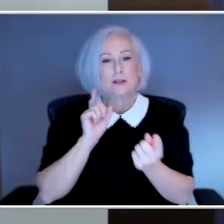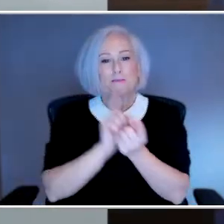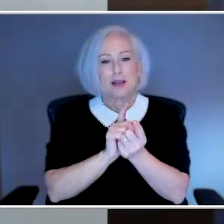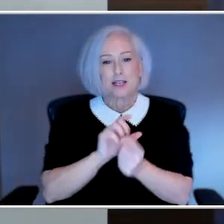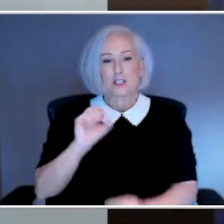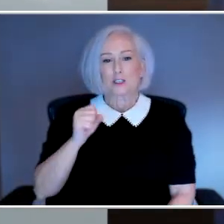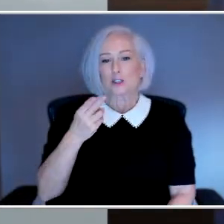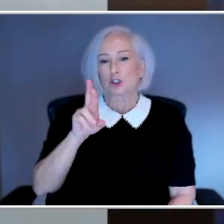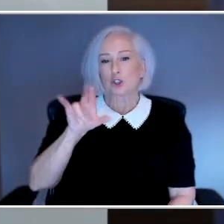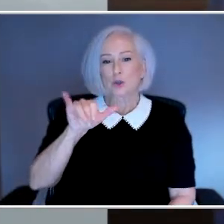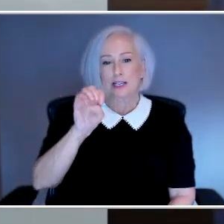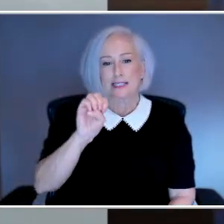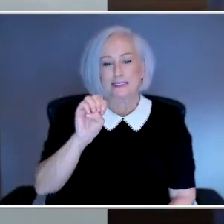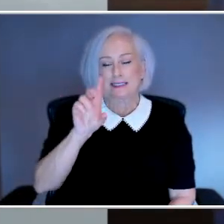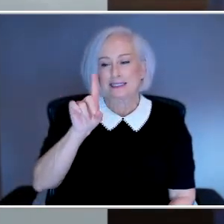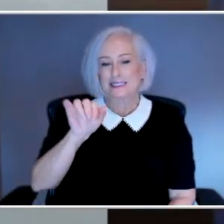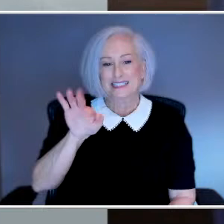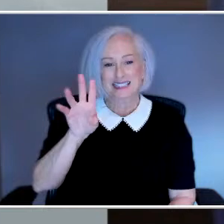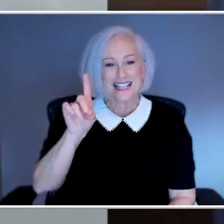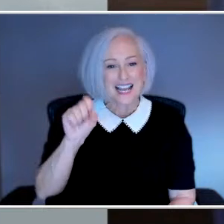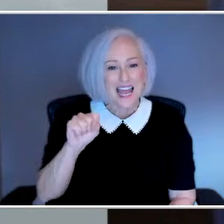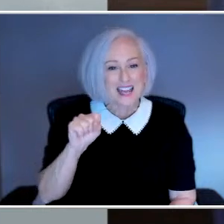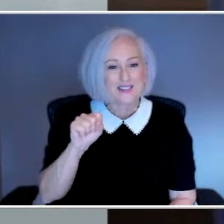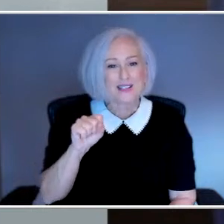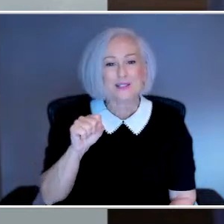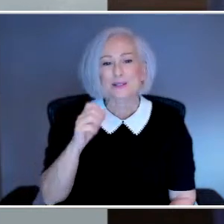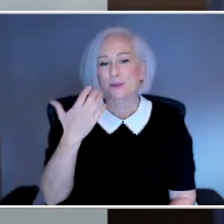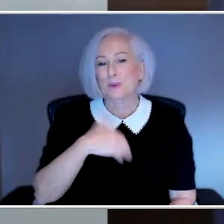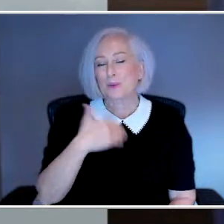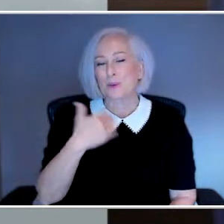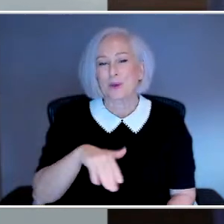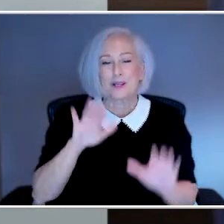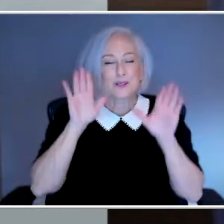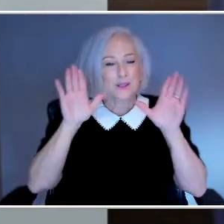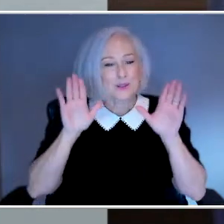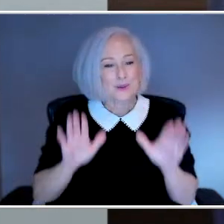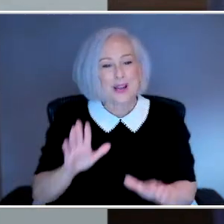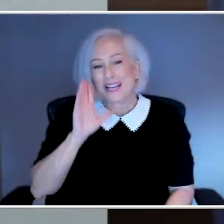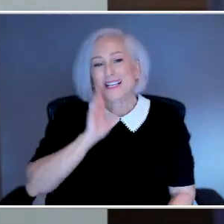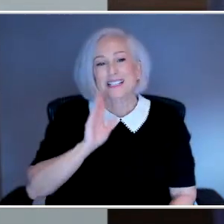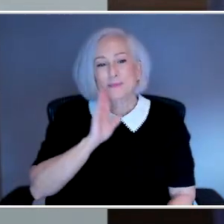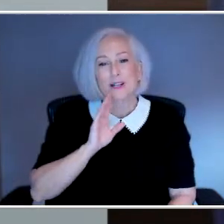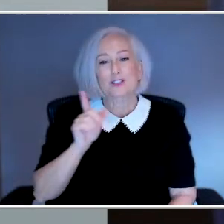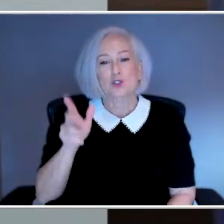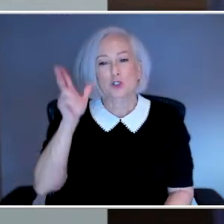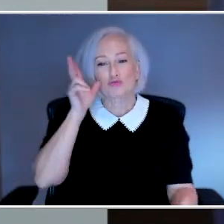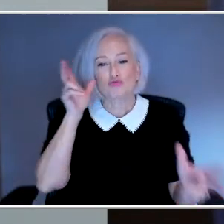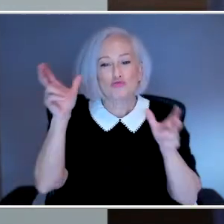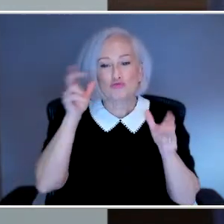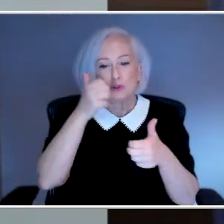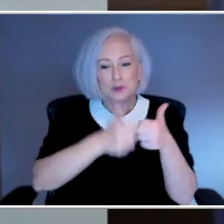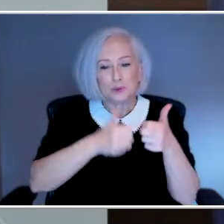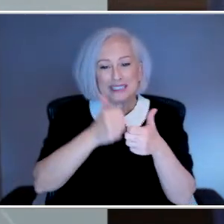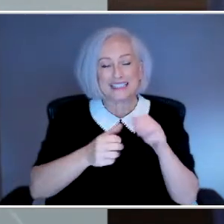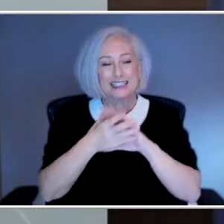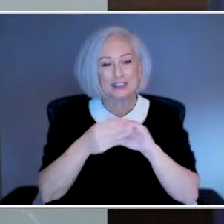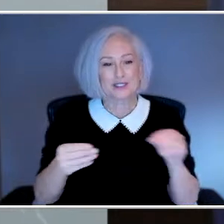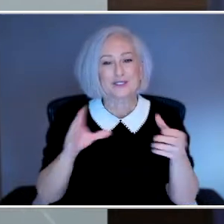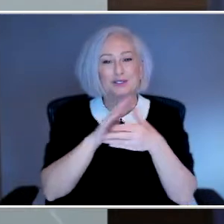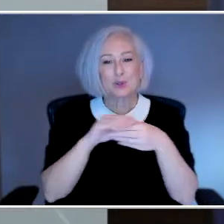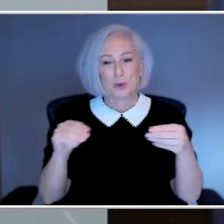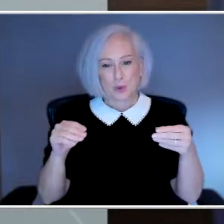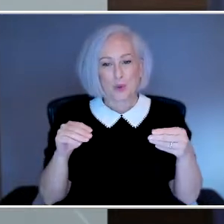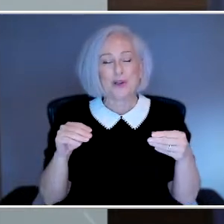And that experience was awesome. She heard our individual stories, and she